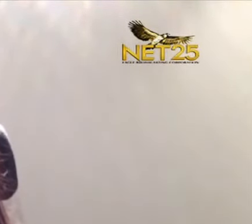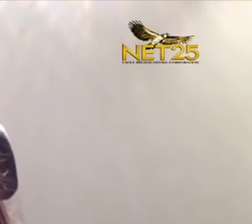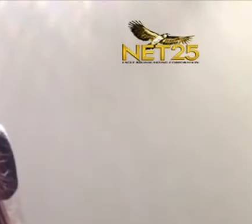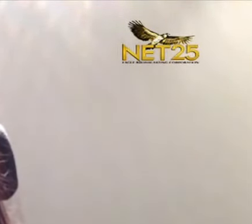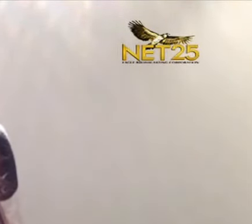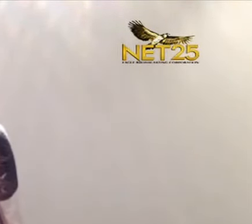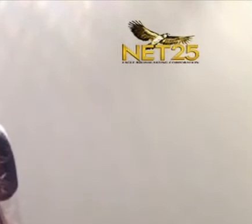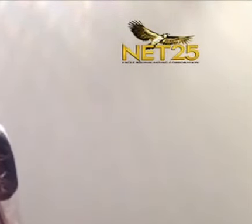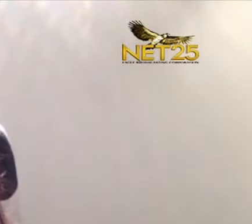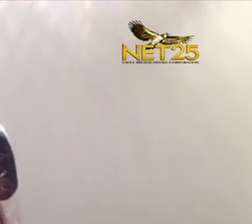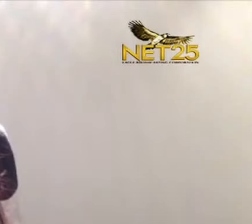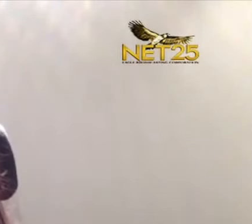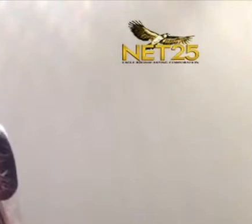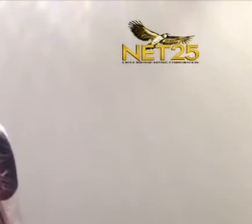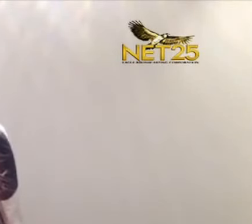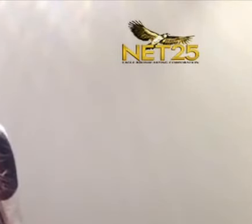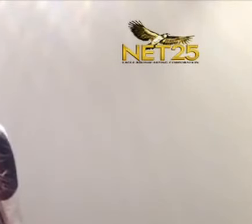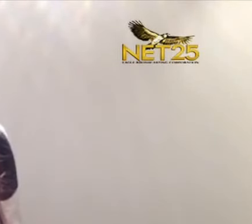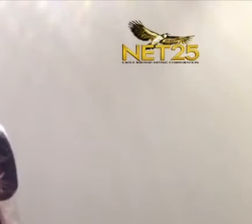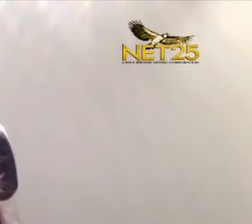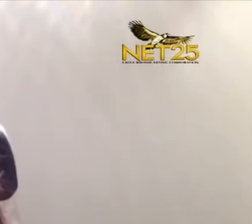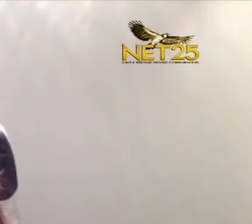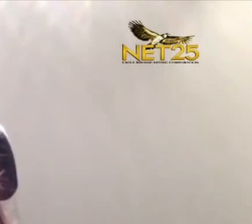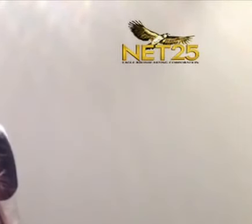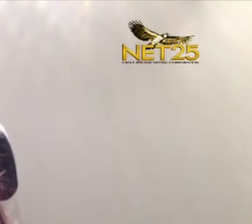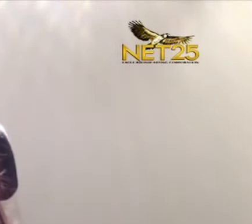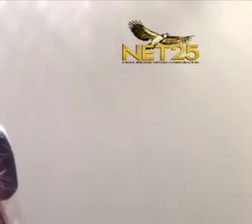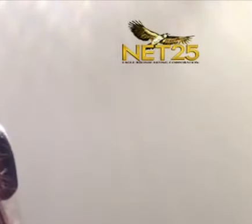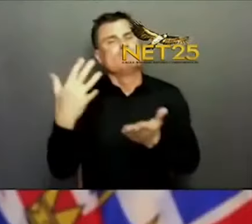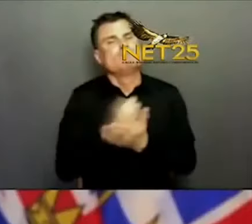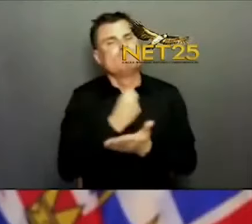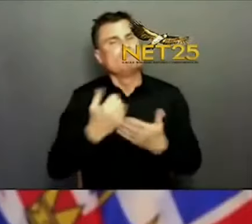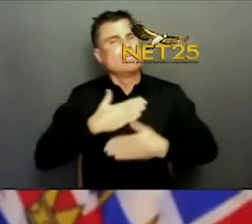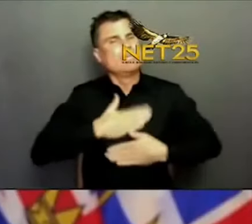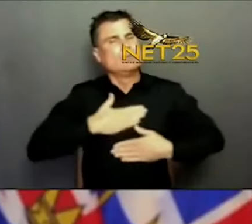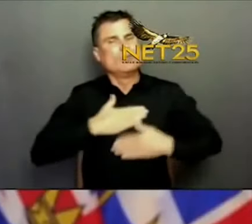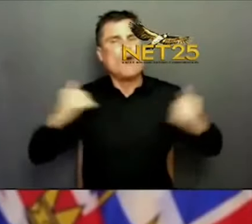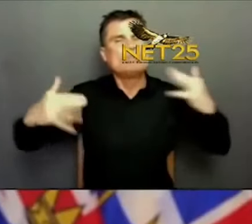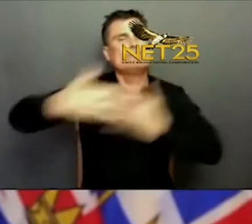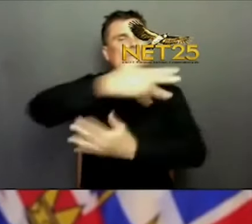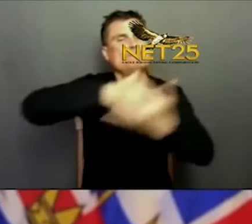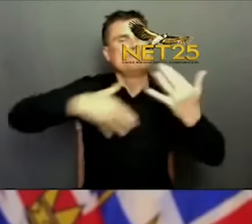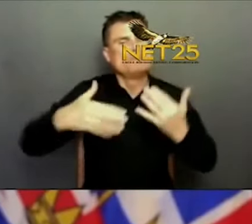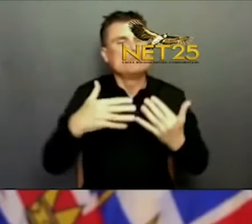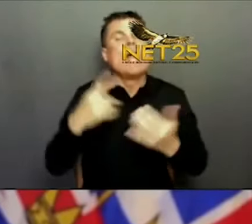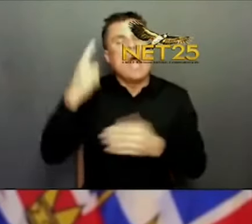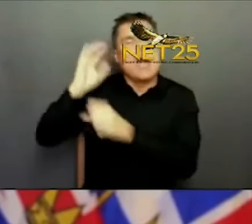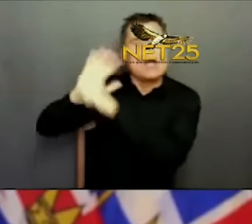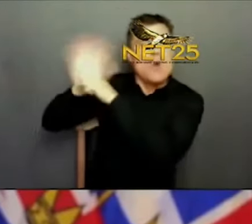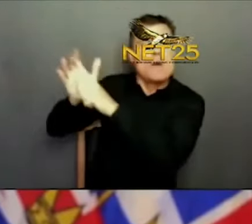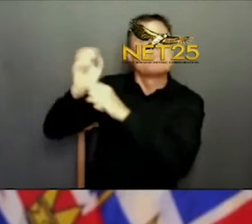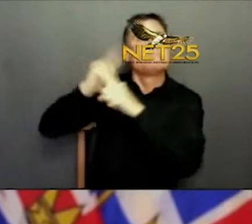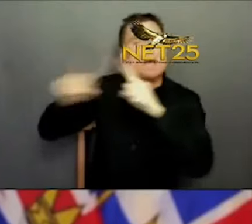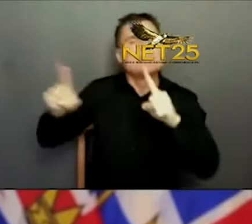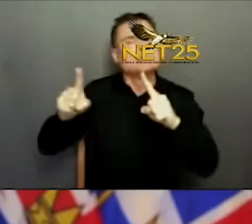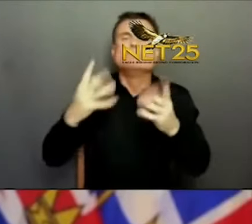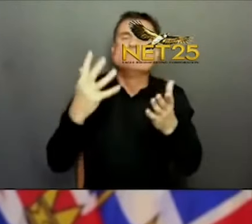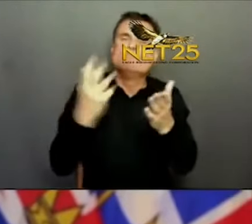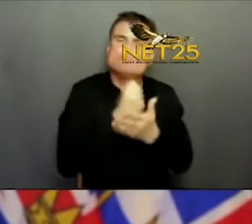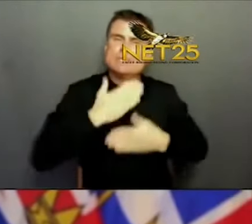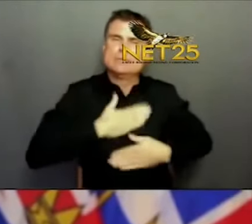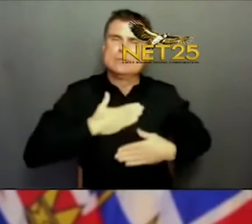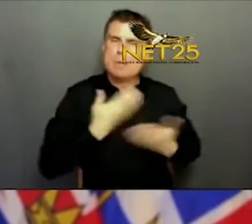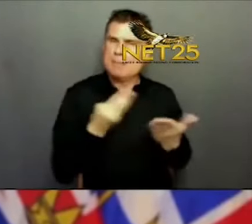Selena Robinson, Minister of Finance, tells us more. We made a commitment to provide a recovery benefit to